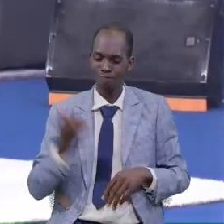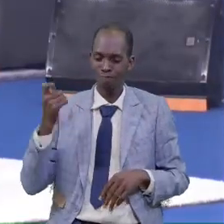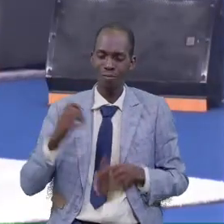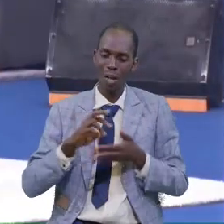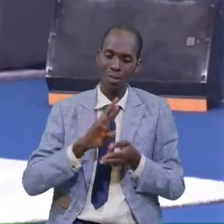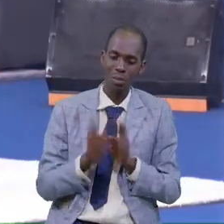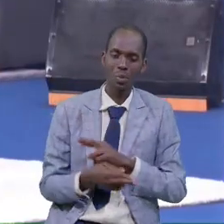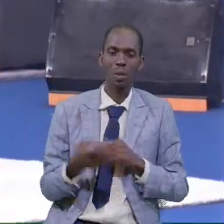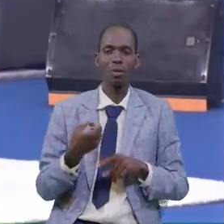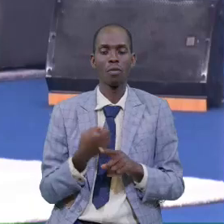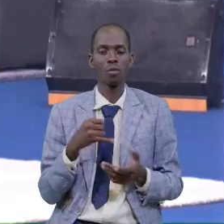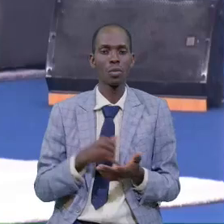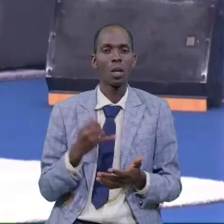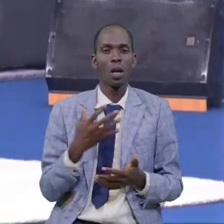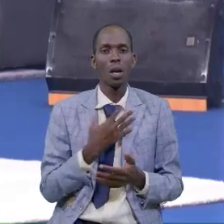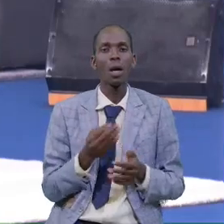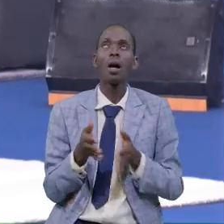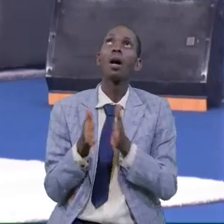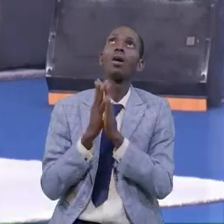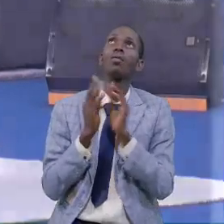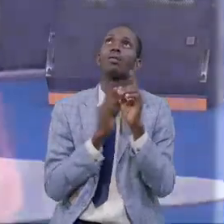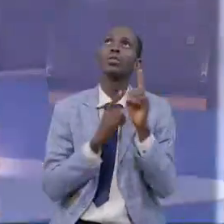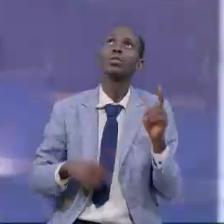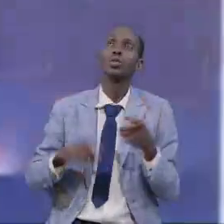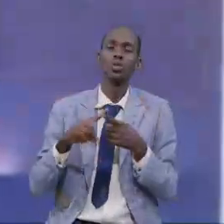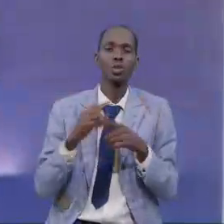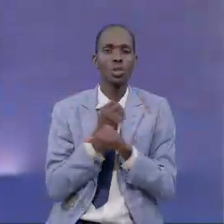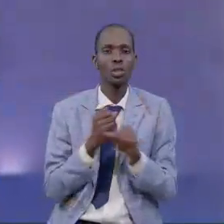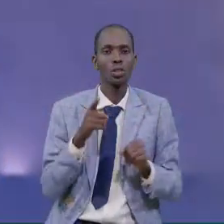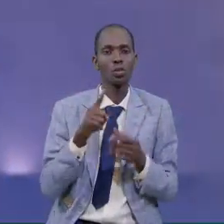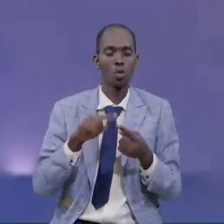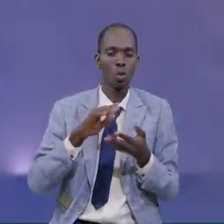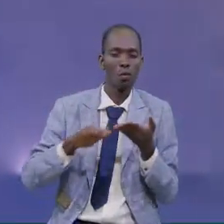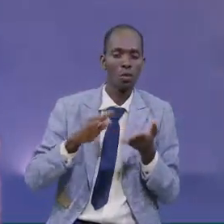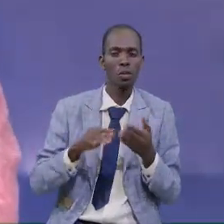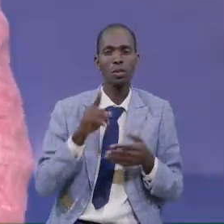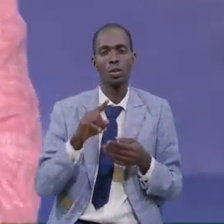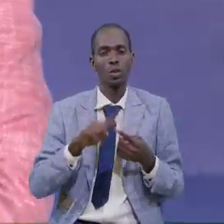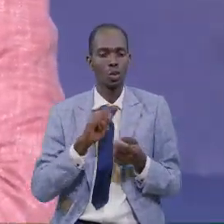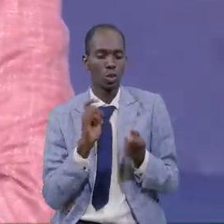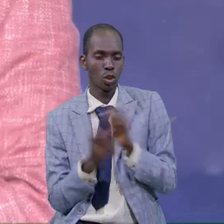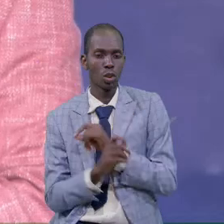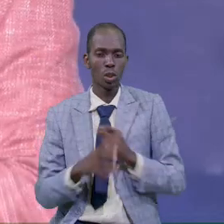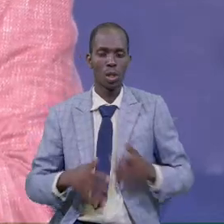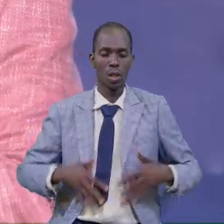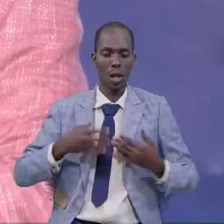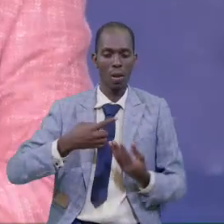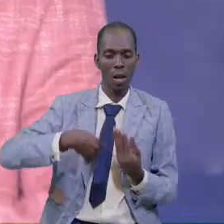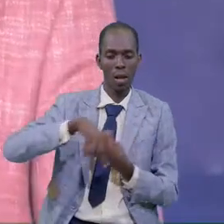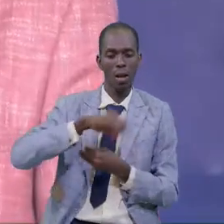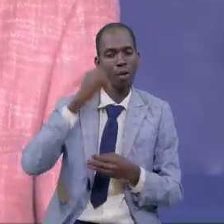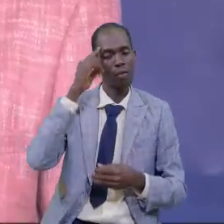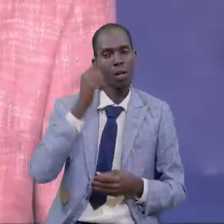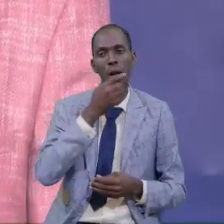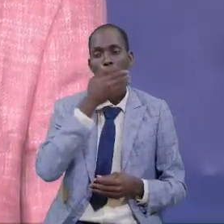the Lord to save you, to forgive you, to turn your life around for the better. You want that